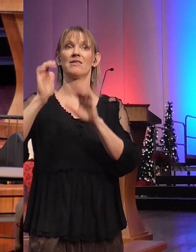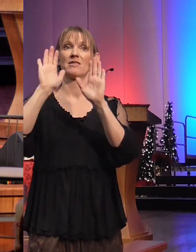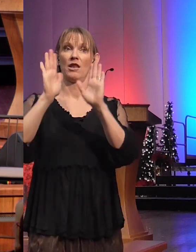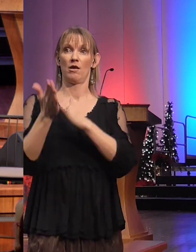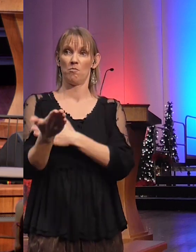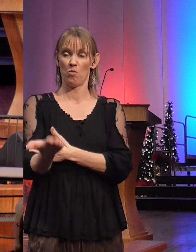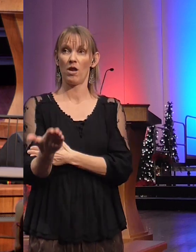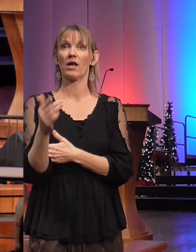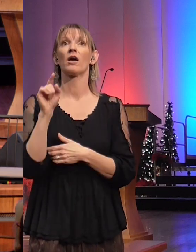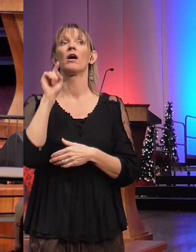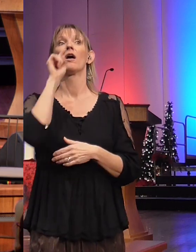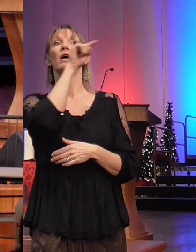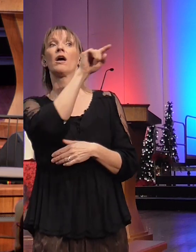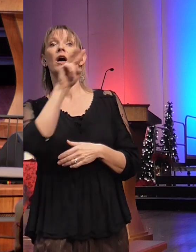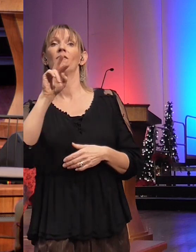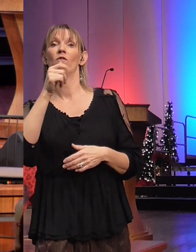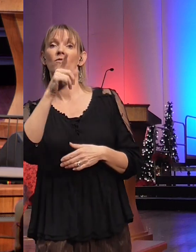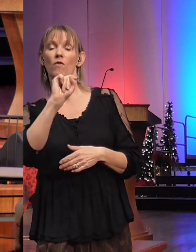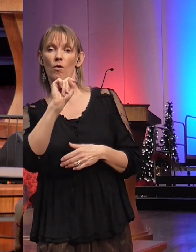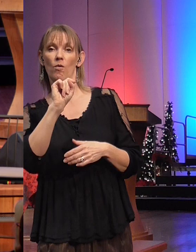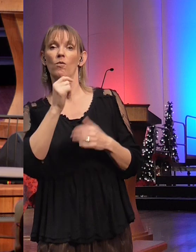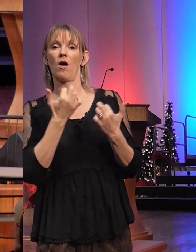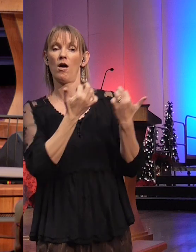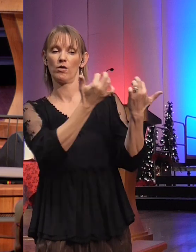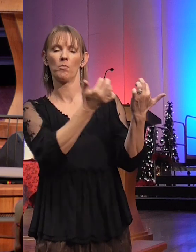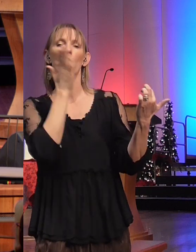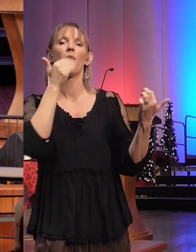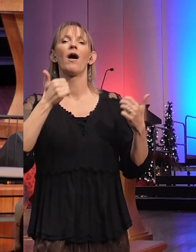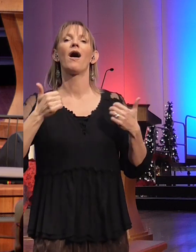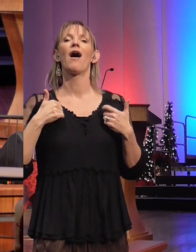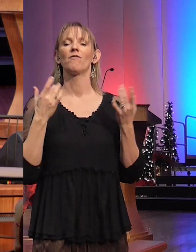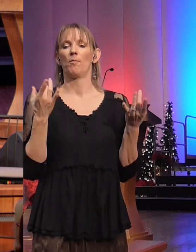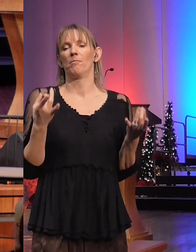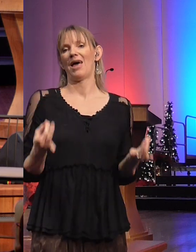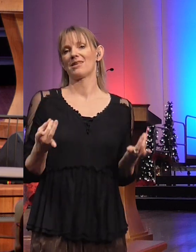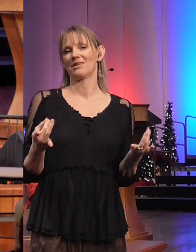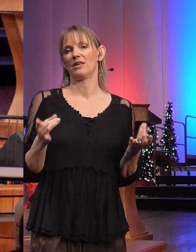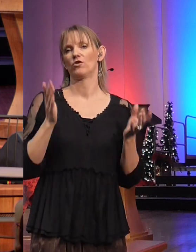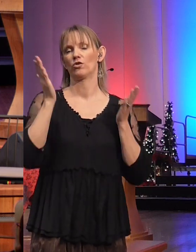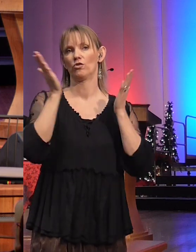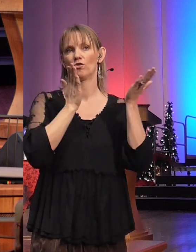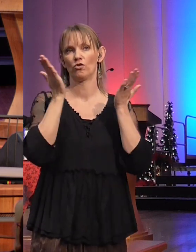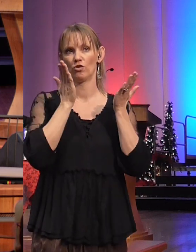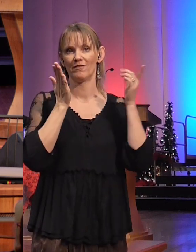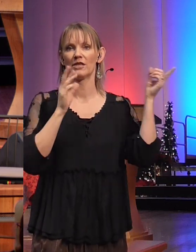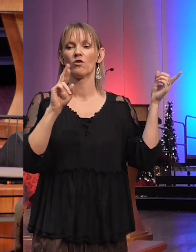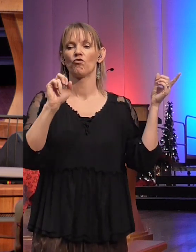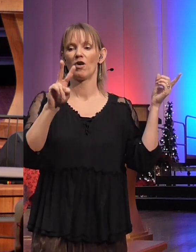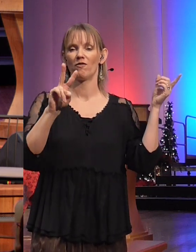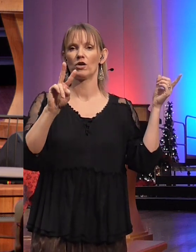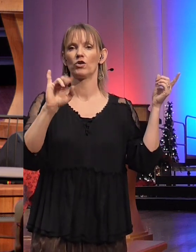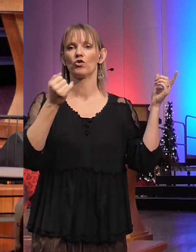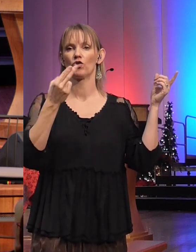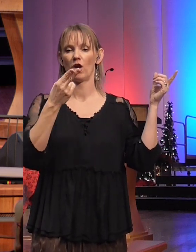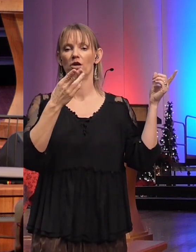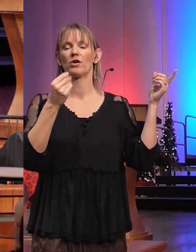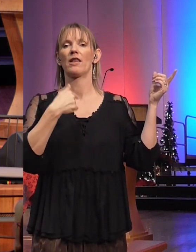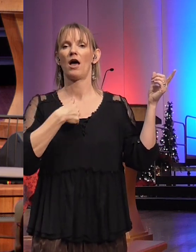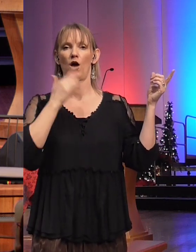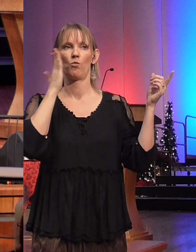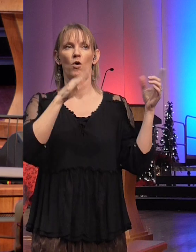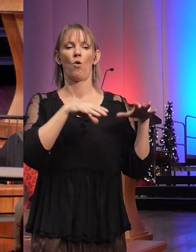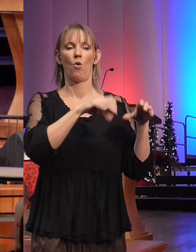morning, over in the Vote Auditorium, we're going to hold a meditation service. Reverend Josh and I will be hosting